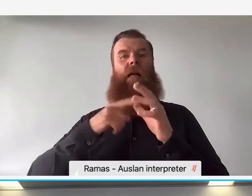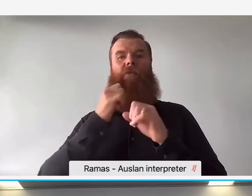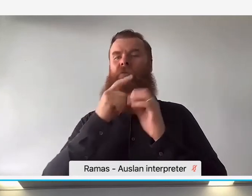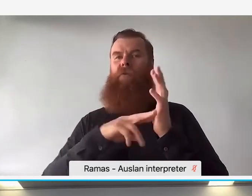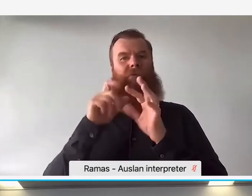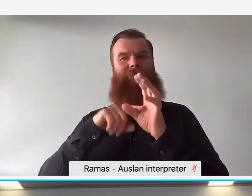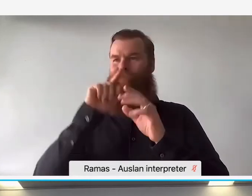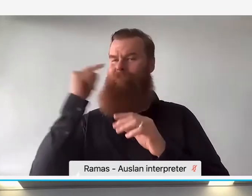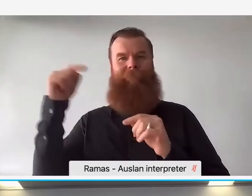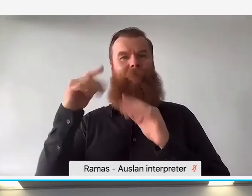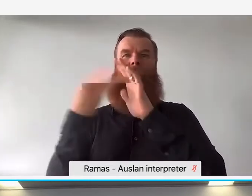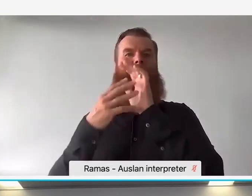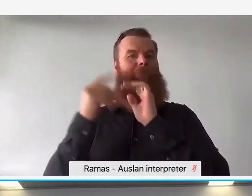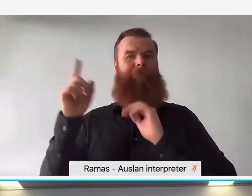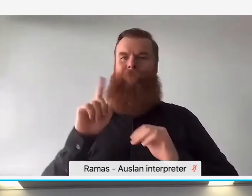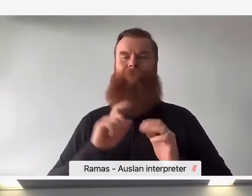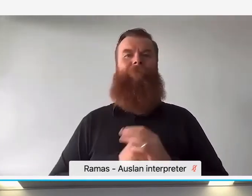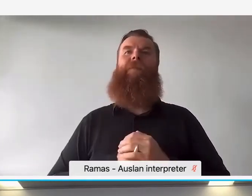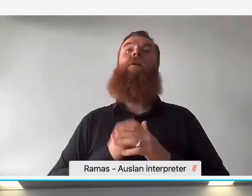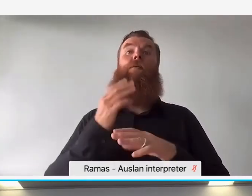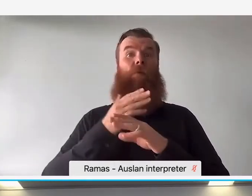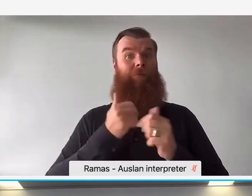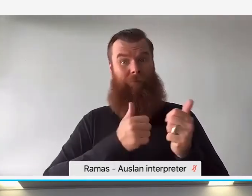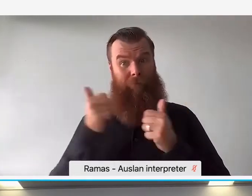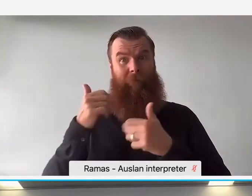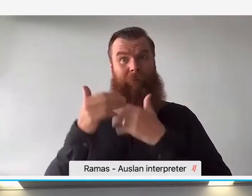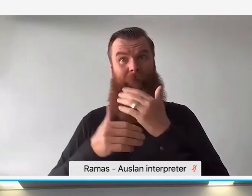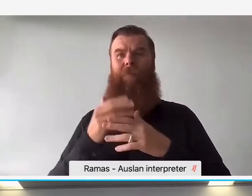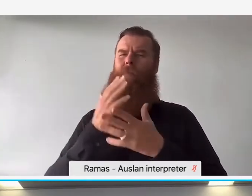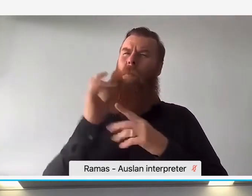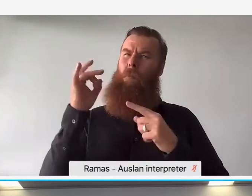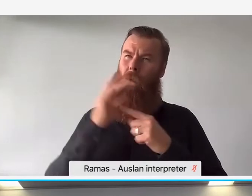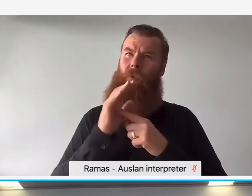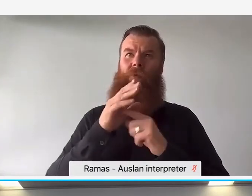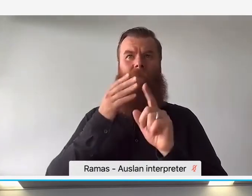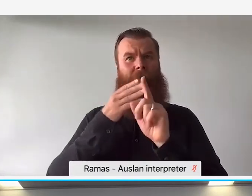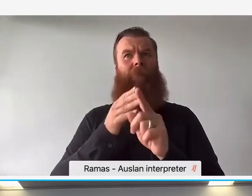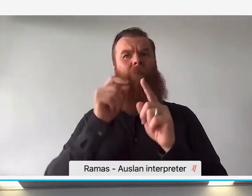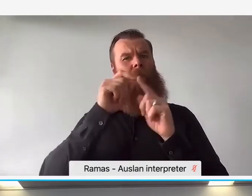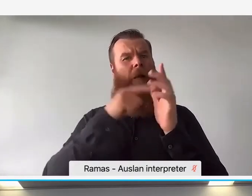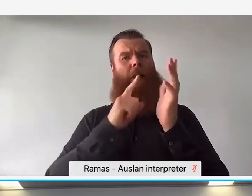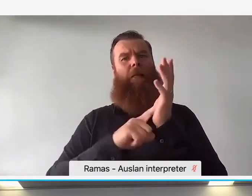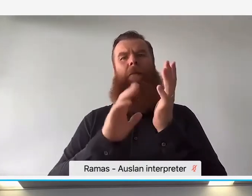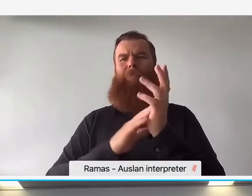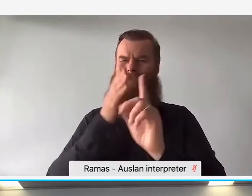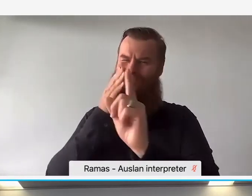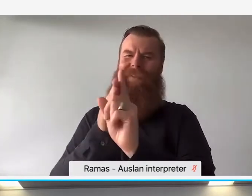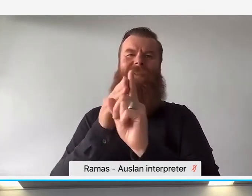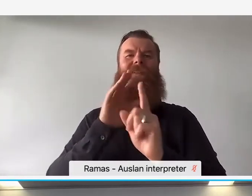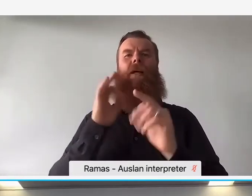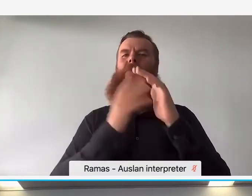Worker welfare is a really key part of PALM, and it takes a community of care